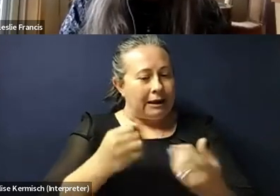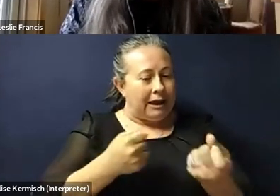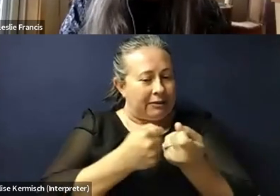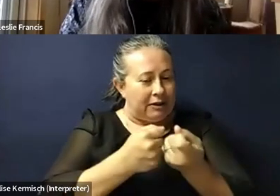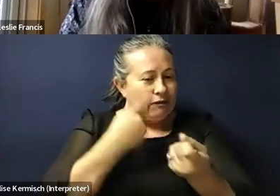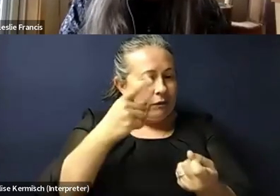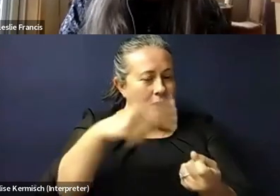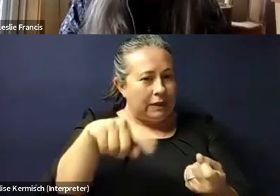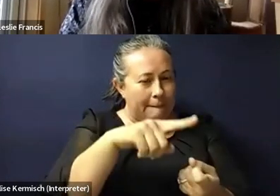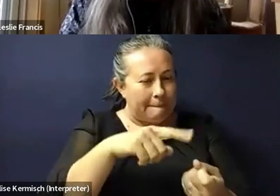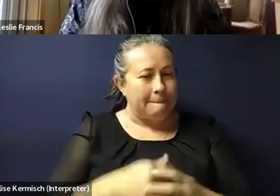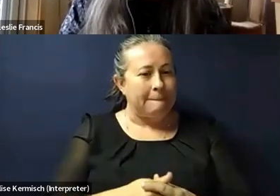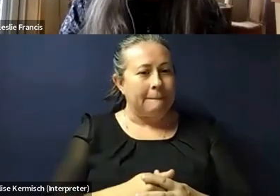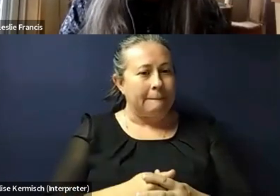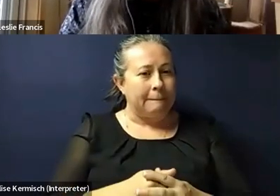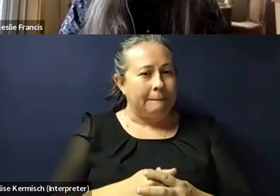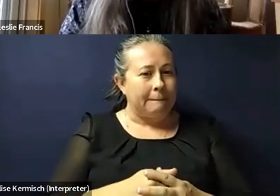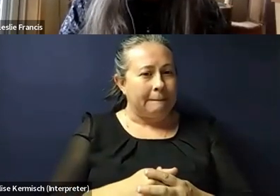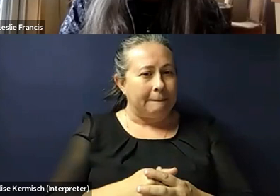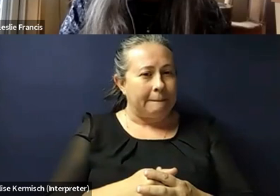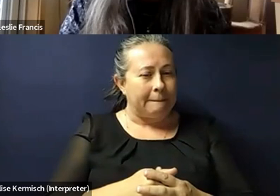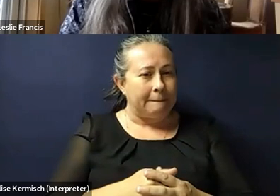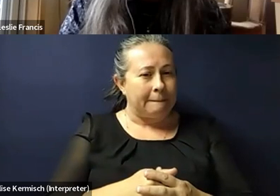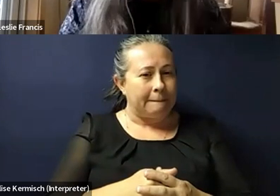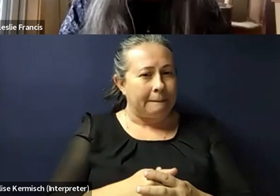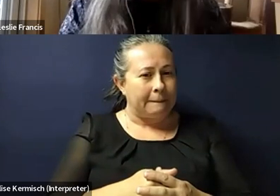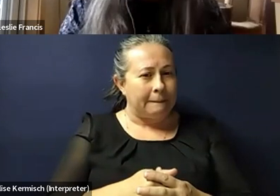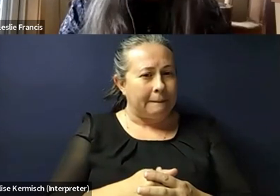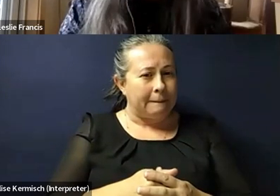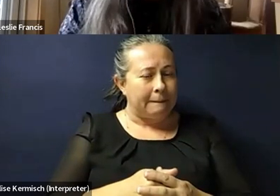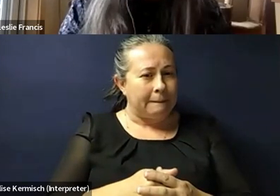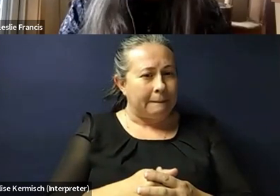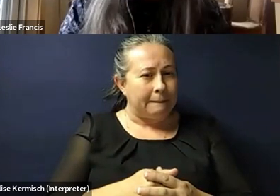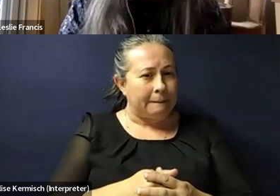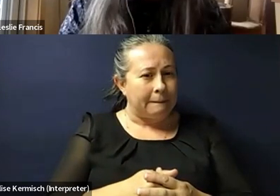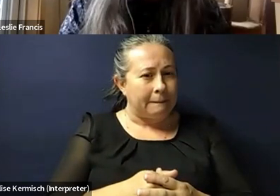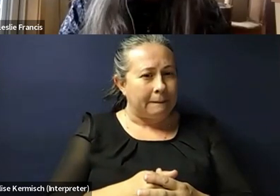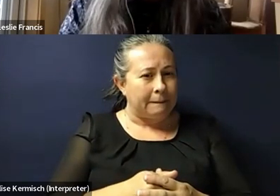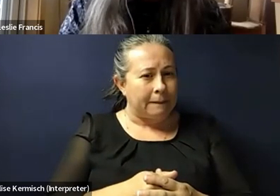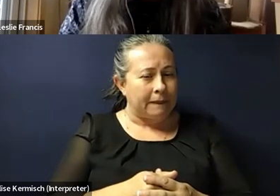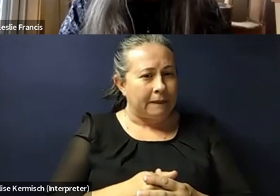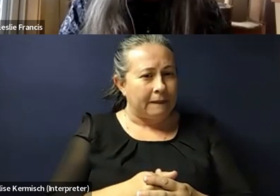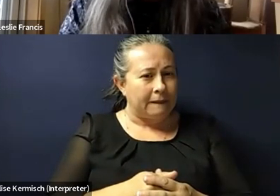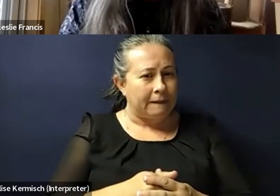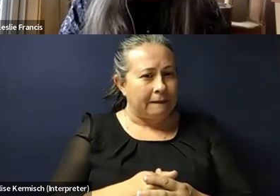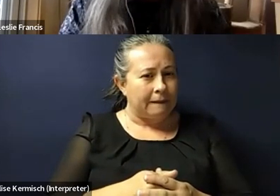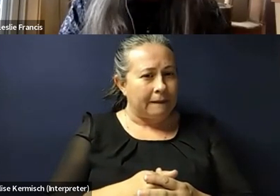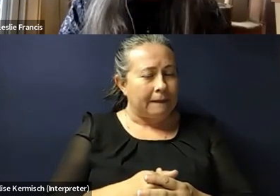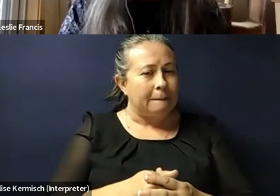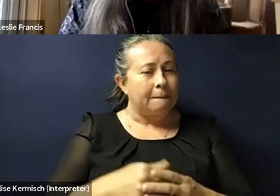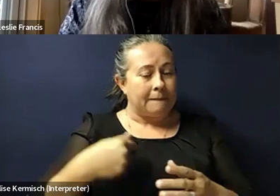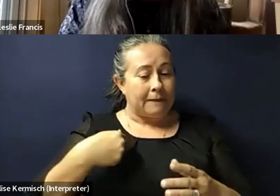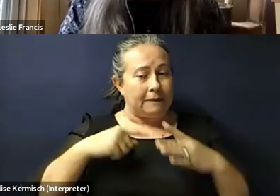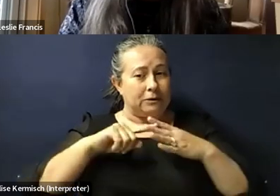graduated high school and began my college career,